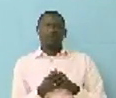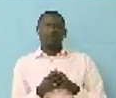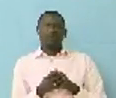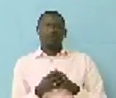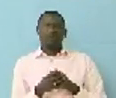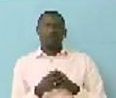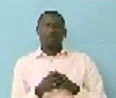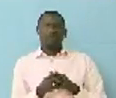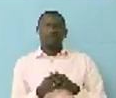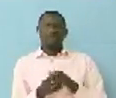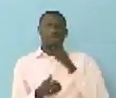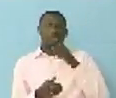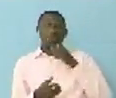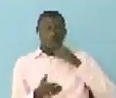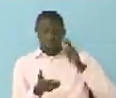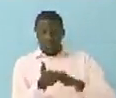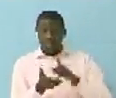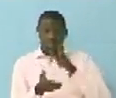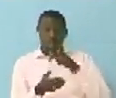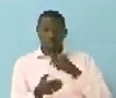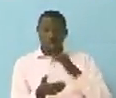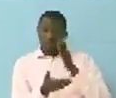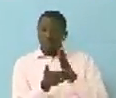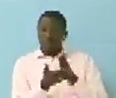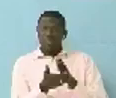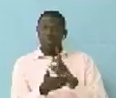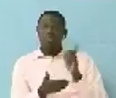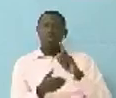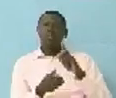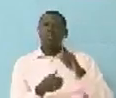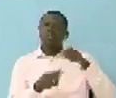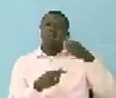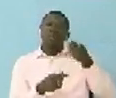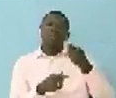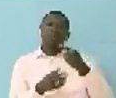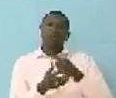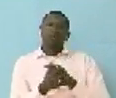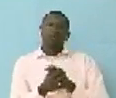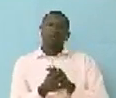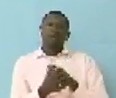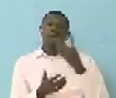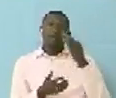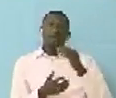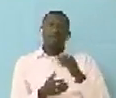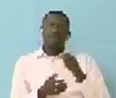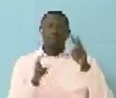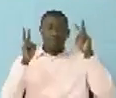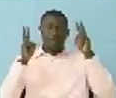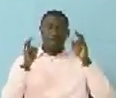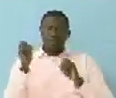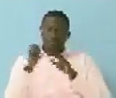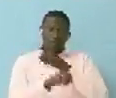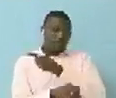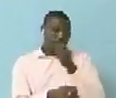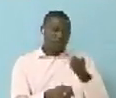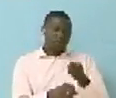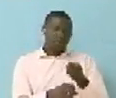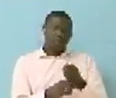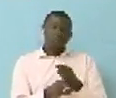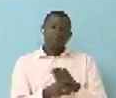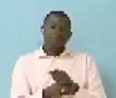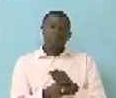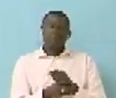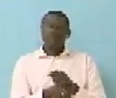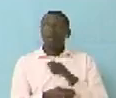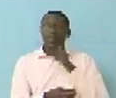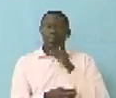You confirm, you say it's obvious. So what next? If the government sends them, it's obvious they report to him. Mr. Chair, let me just